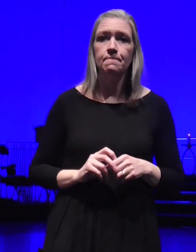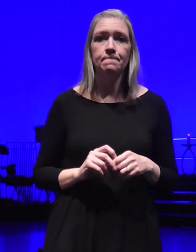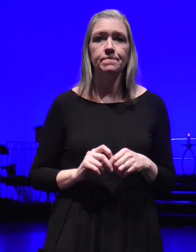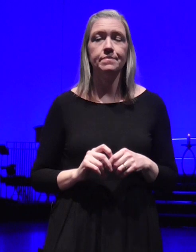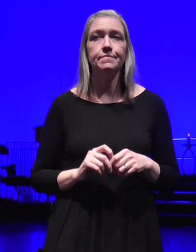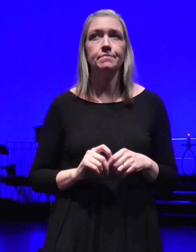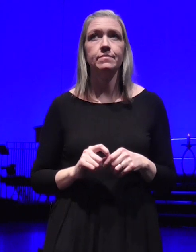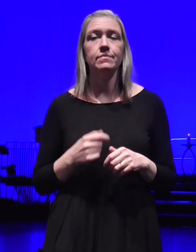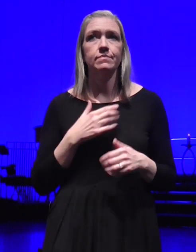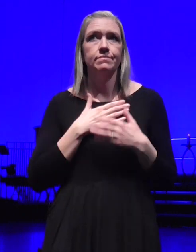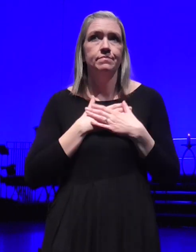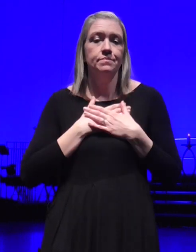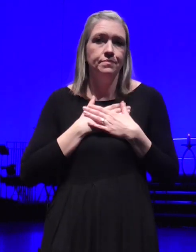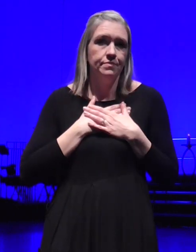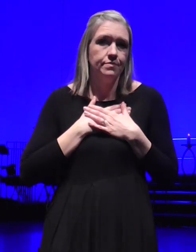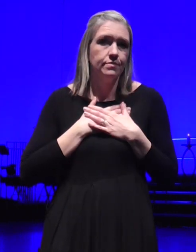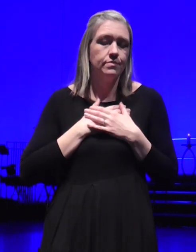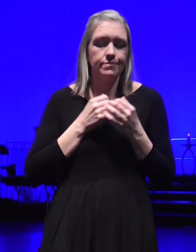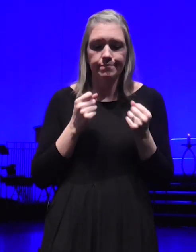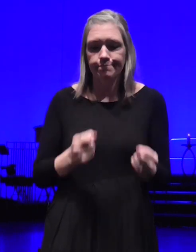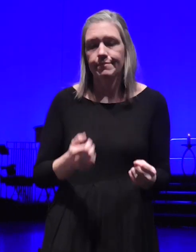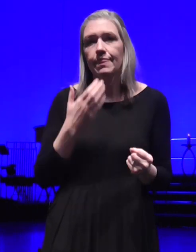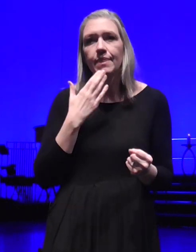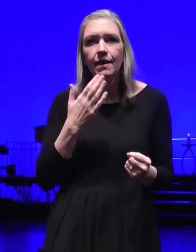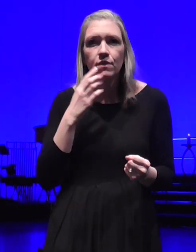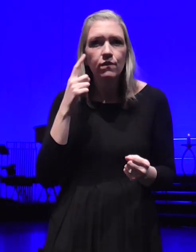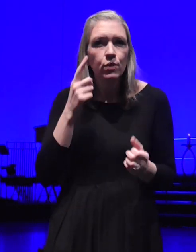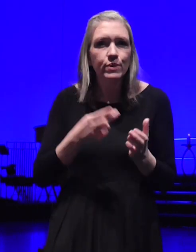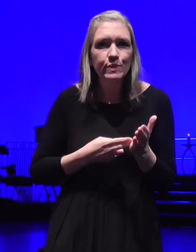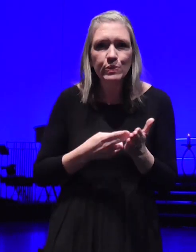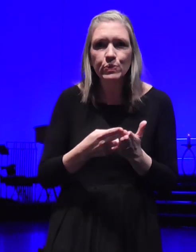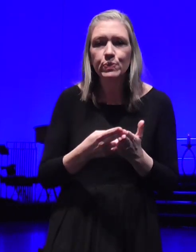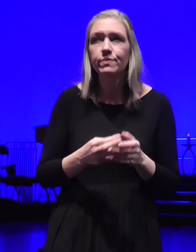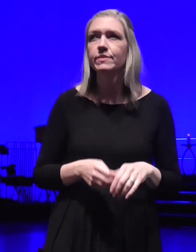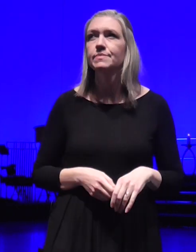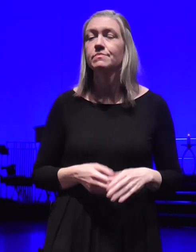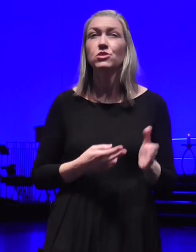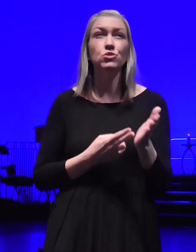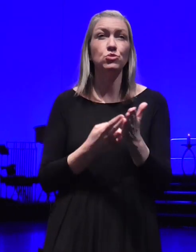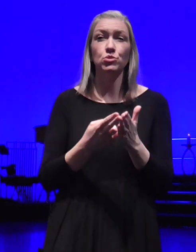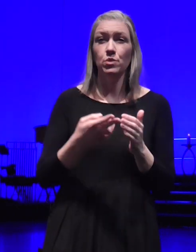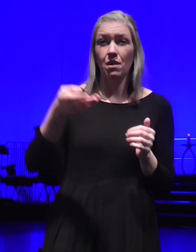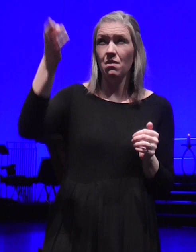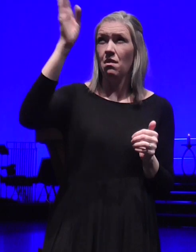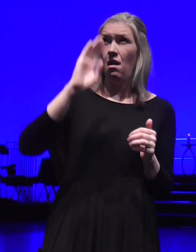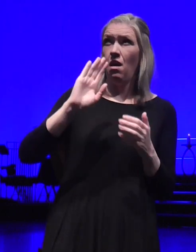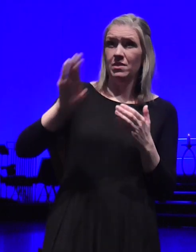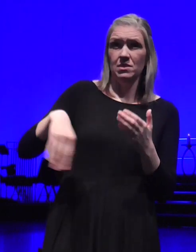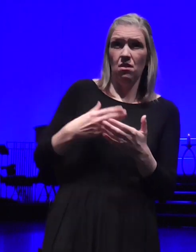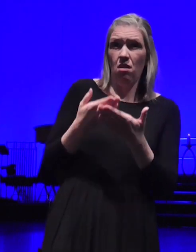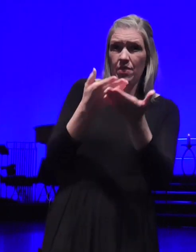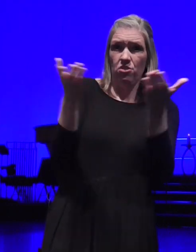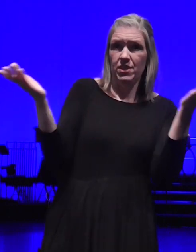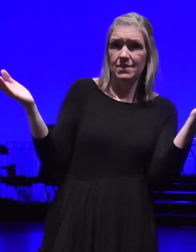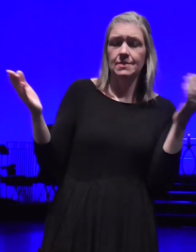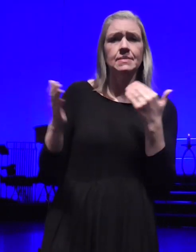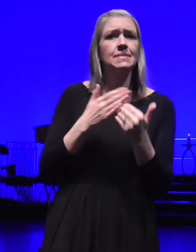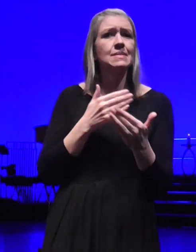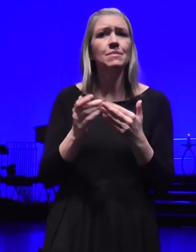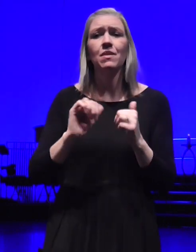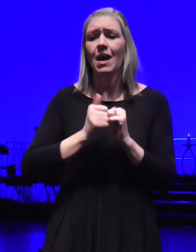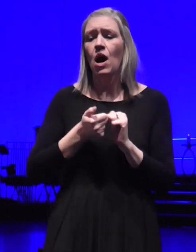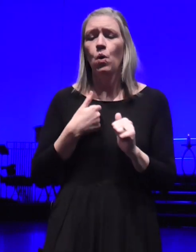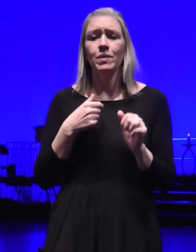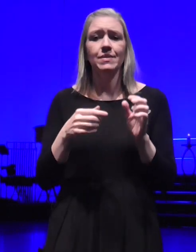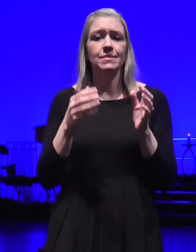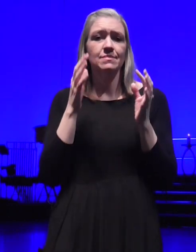I'm so deeply thankful for the truth that God is all there is, no matter how we choose